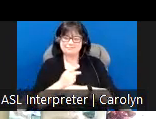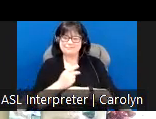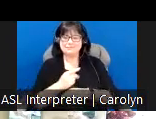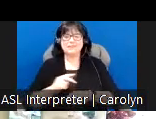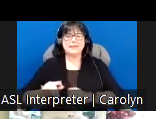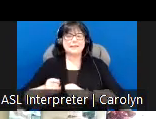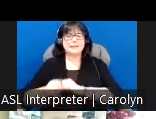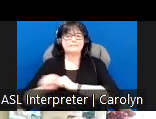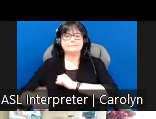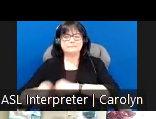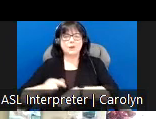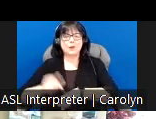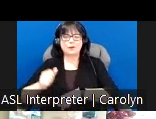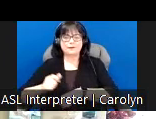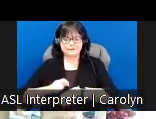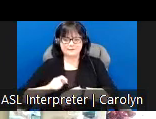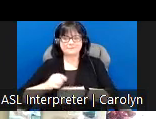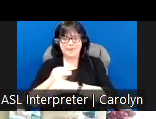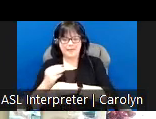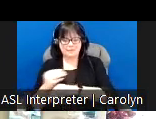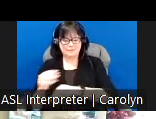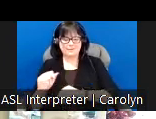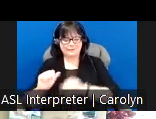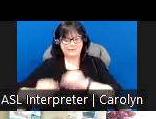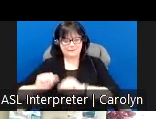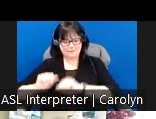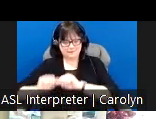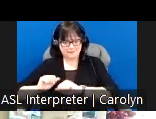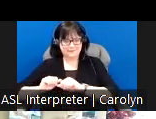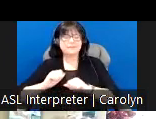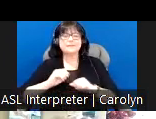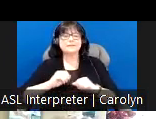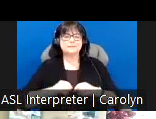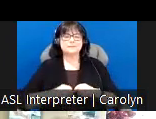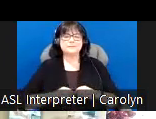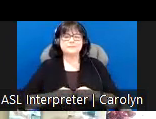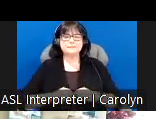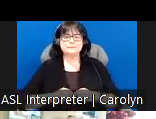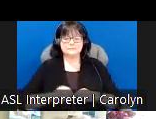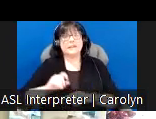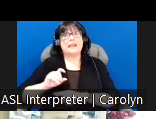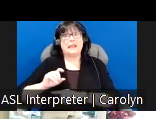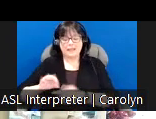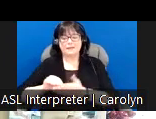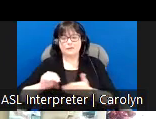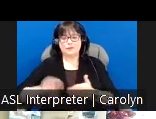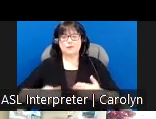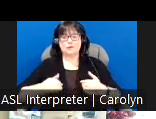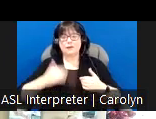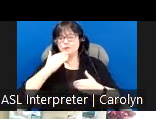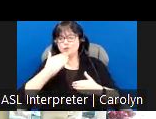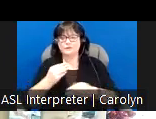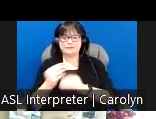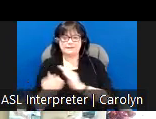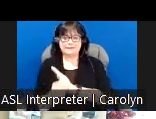is probably the longest one if the student has fairly strong math skills, because obviously the more questions